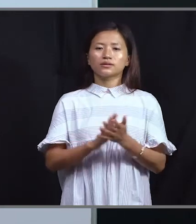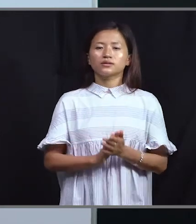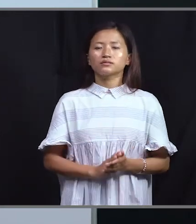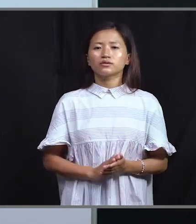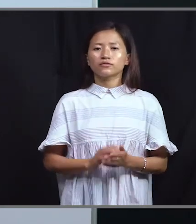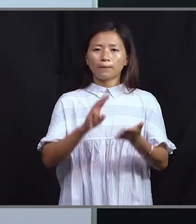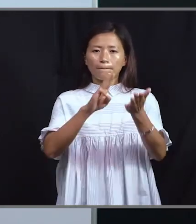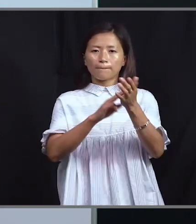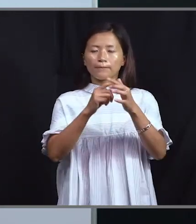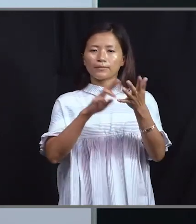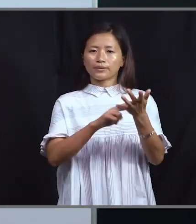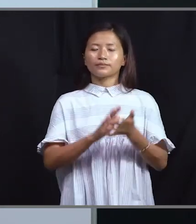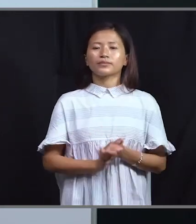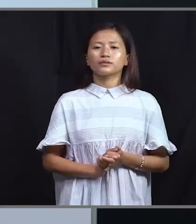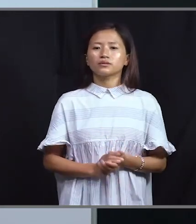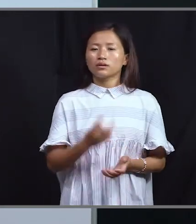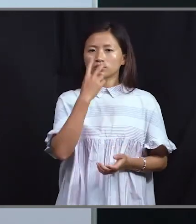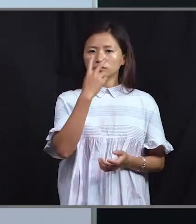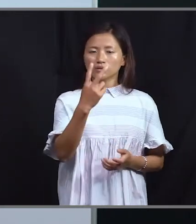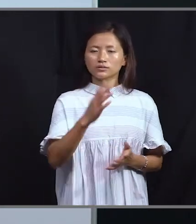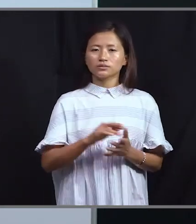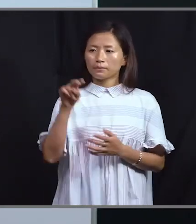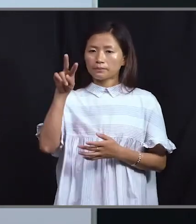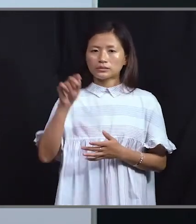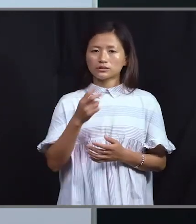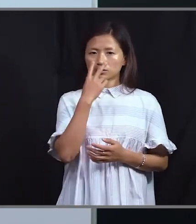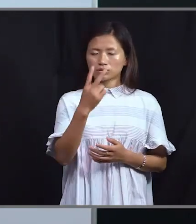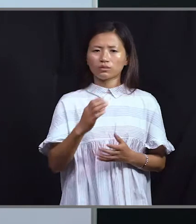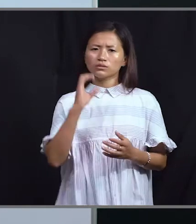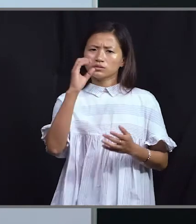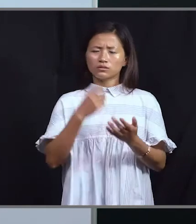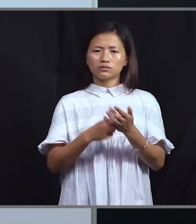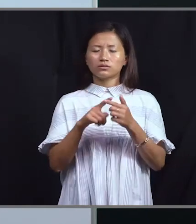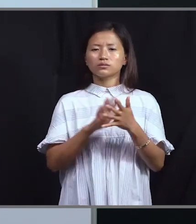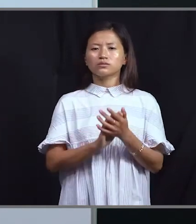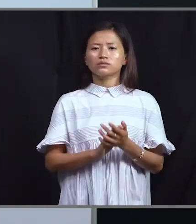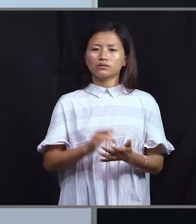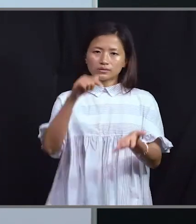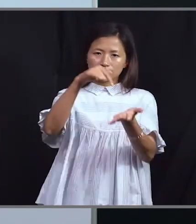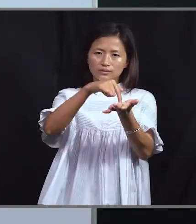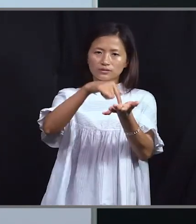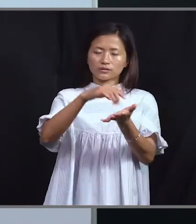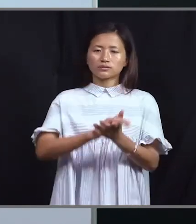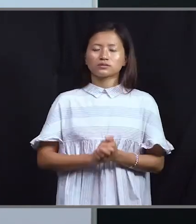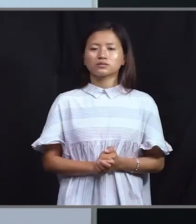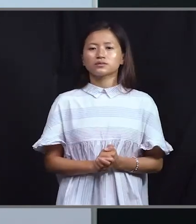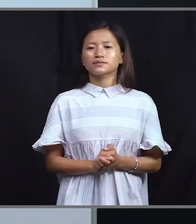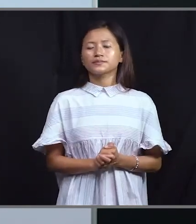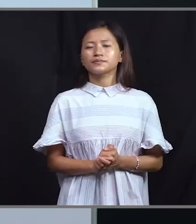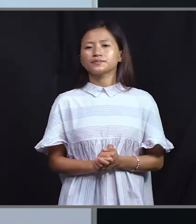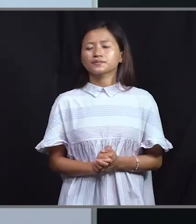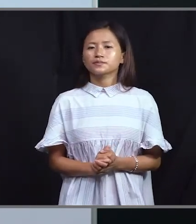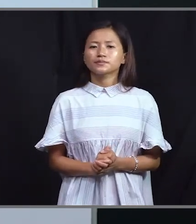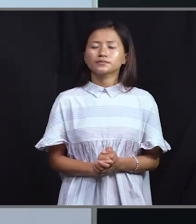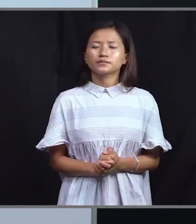say this essence means what? Soul or core. Okay, or maybe center. Okay, so